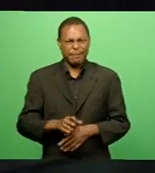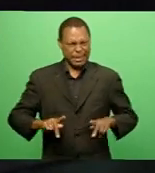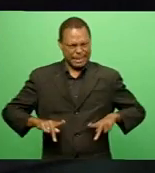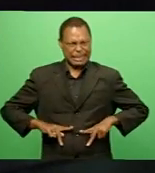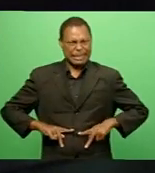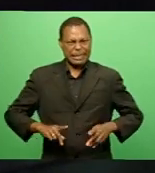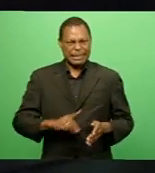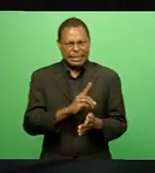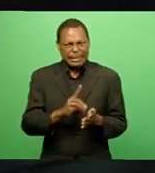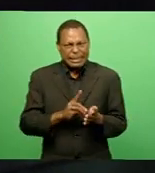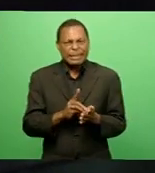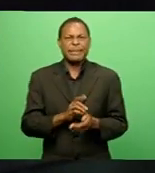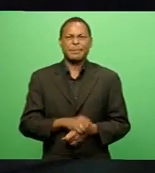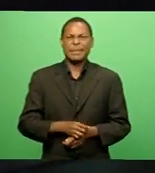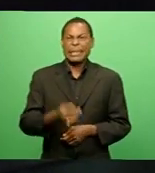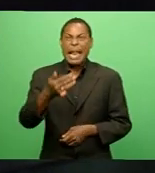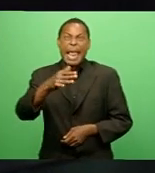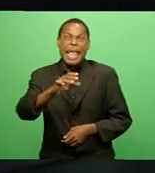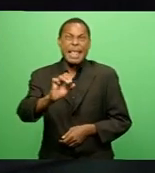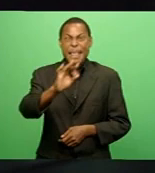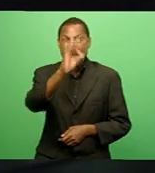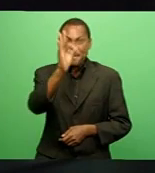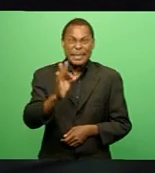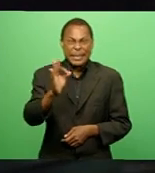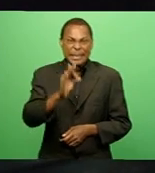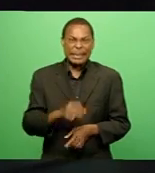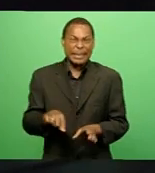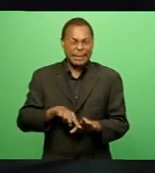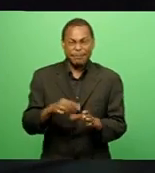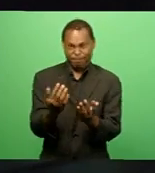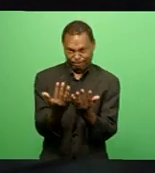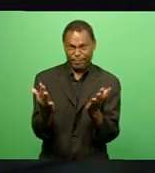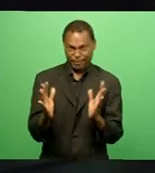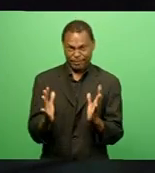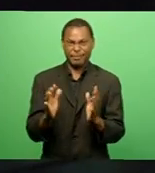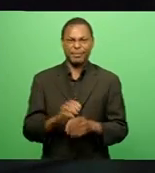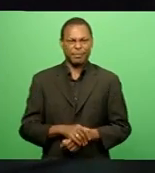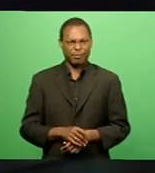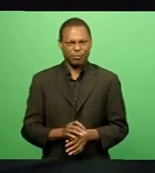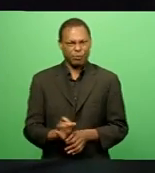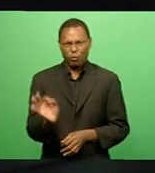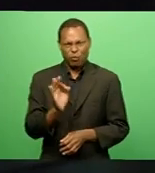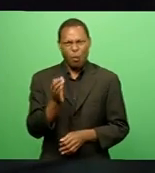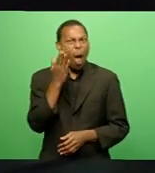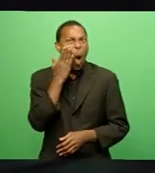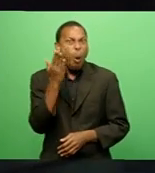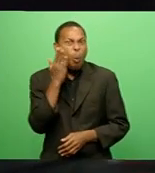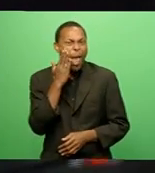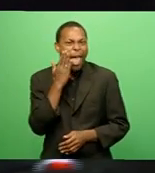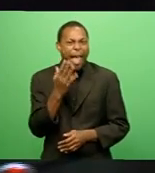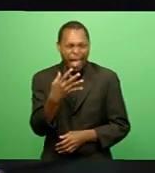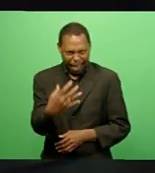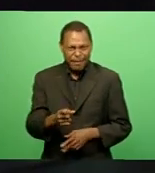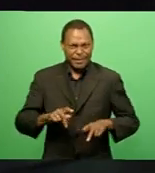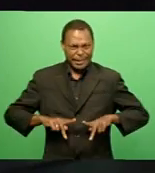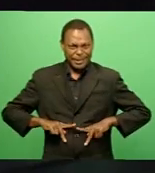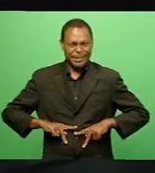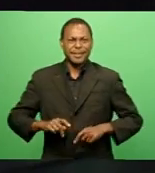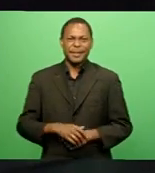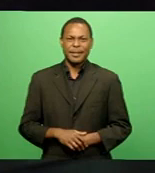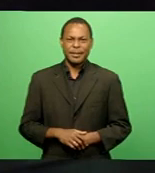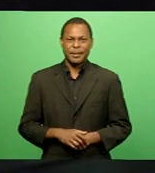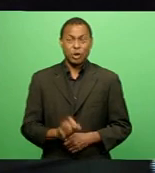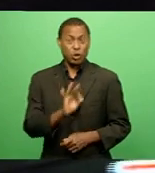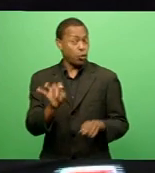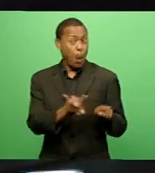but 90% of people people within the public are unaware of having kidney disease. Now, this is just because the disease does